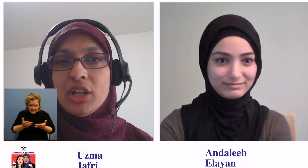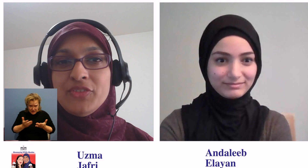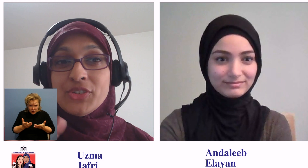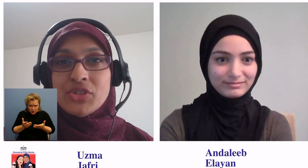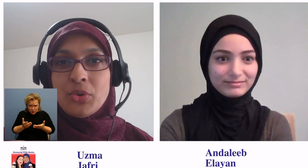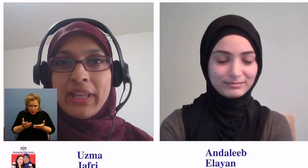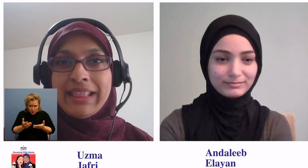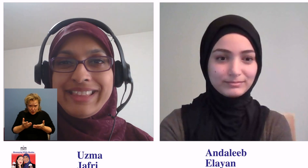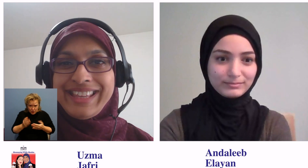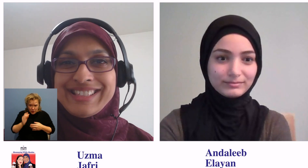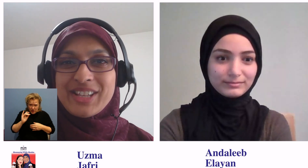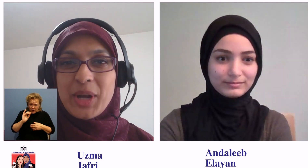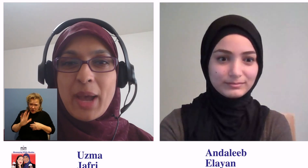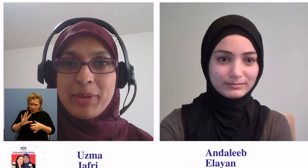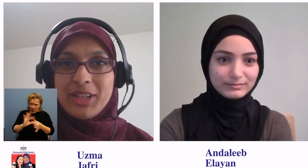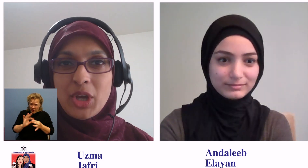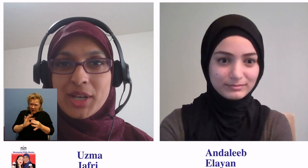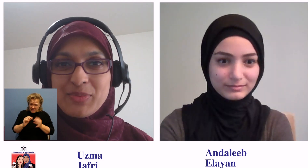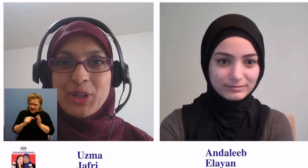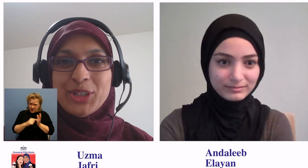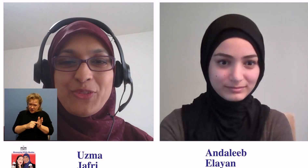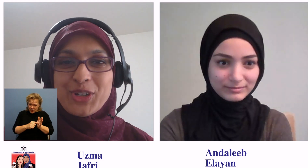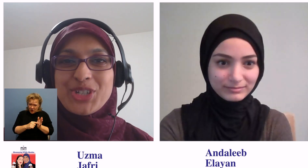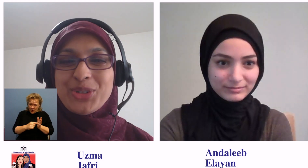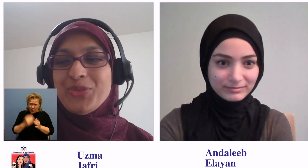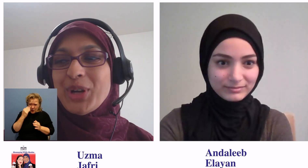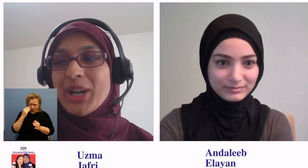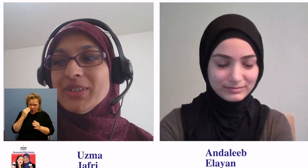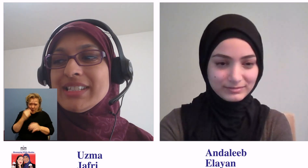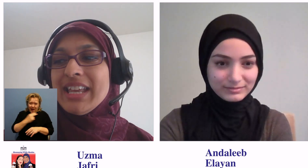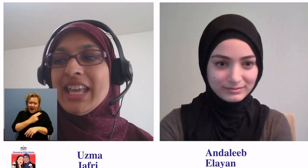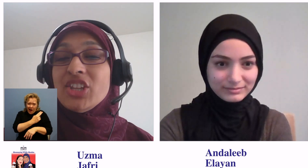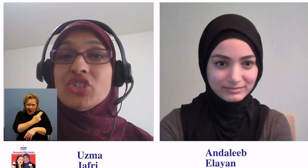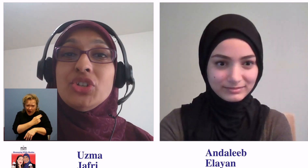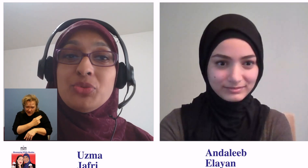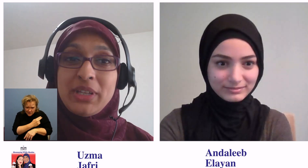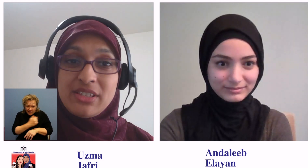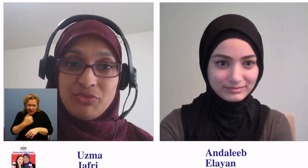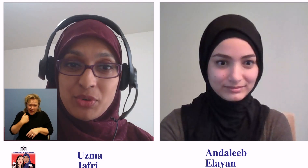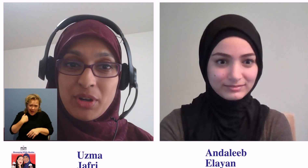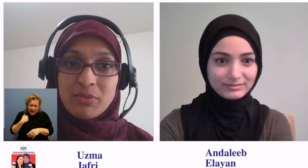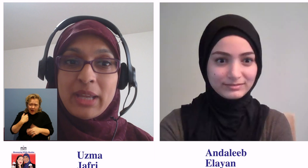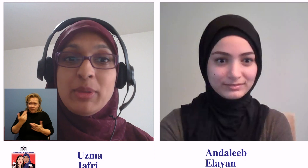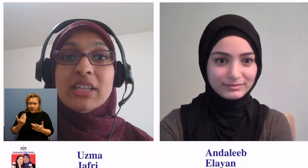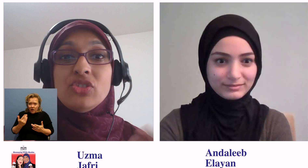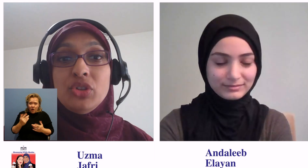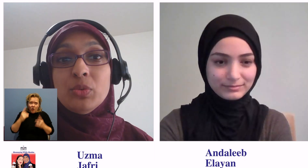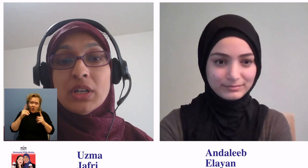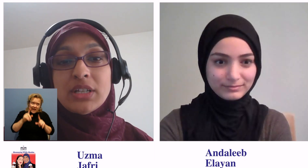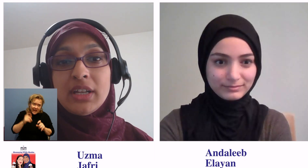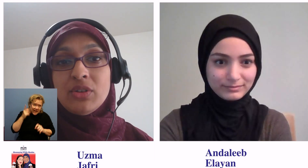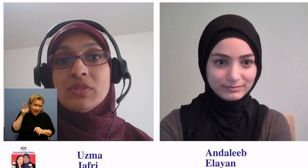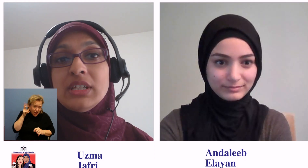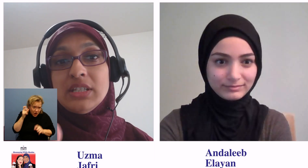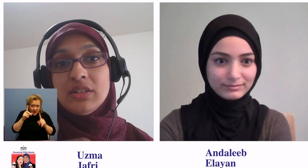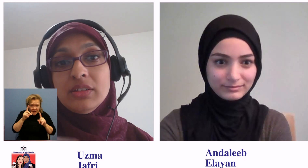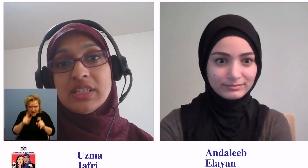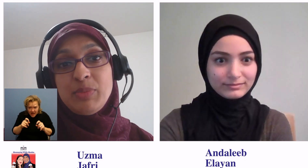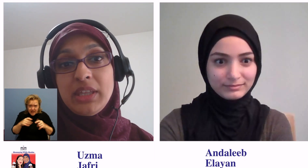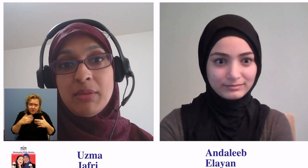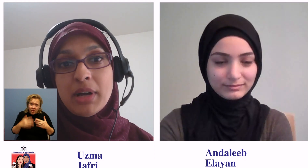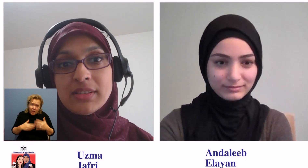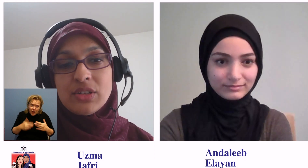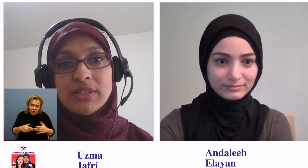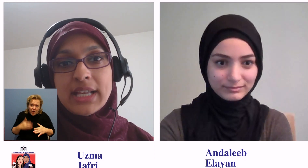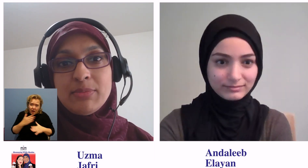all of those annoying things that are happening in the hospital in the first 24 hours. There's good reason for it, right? Because you weren't diagnosed until